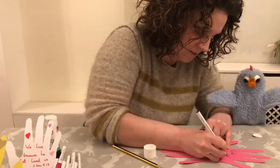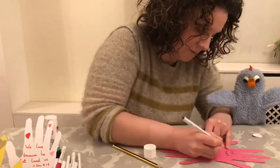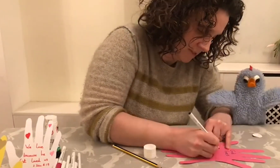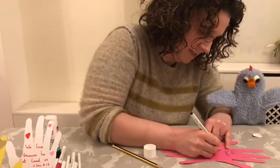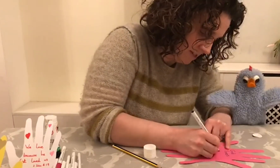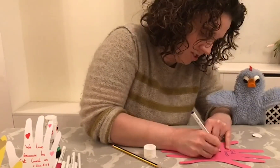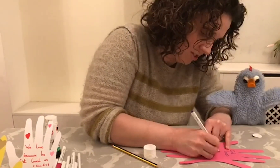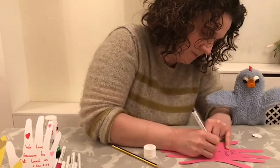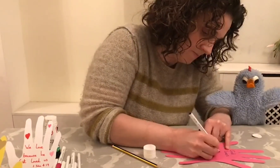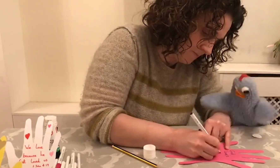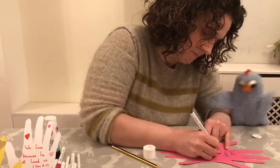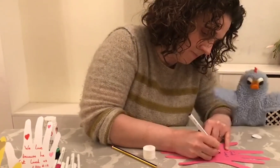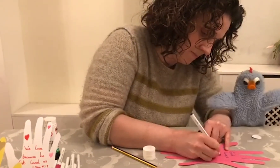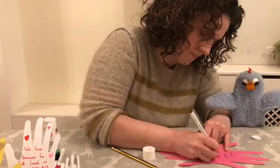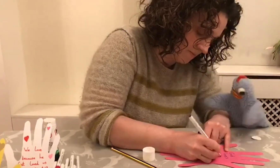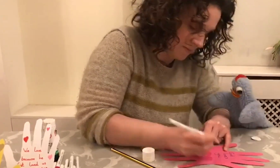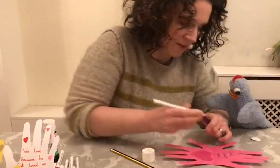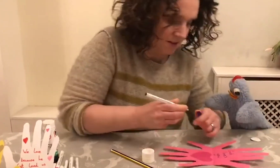this message.